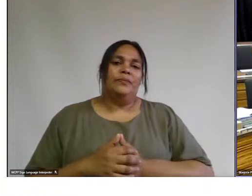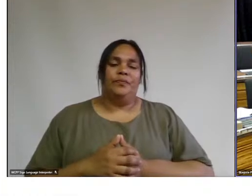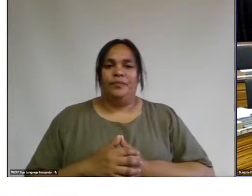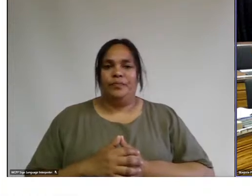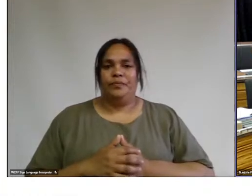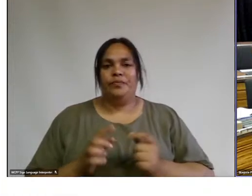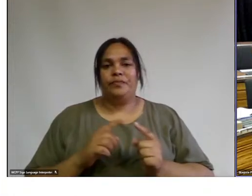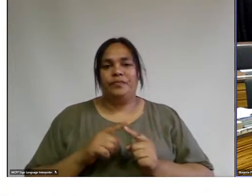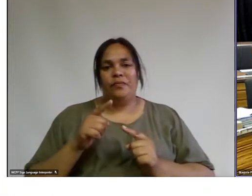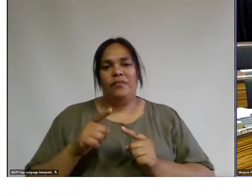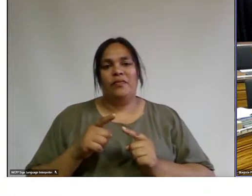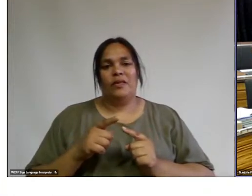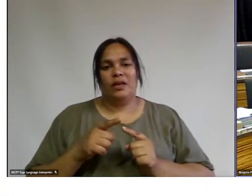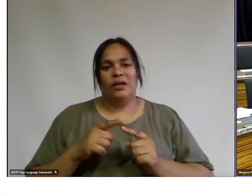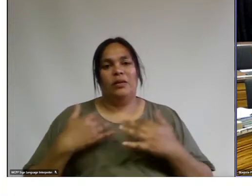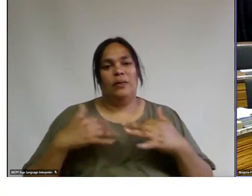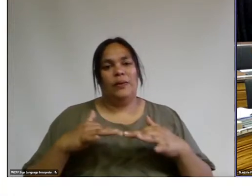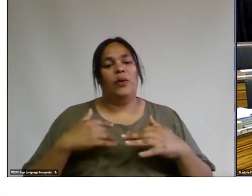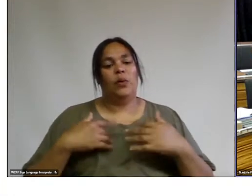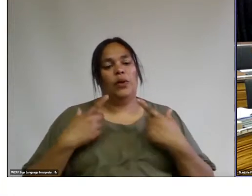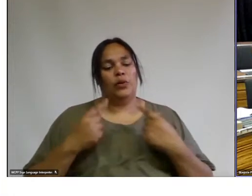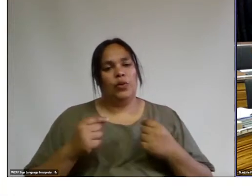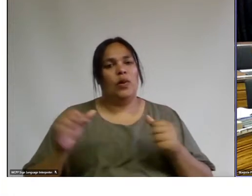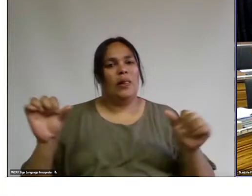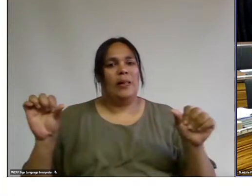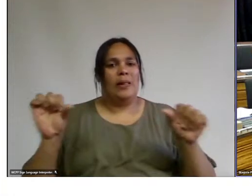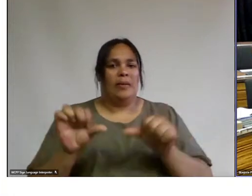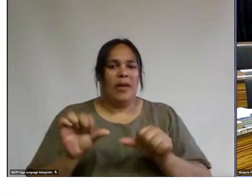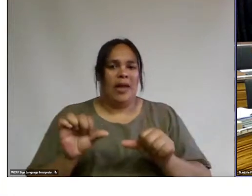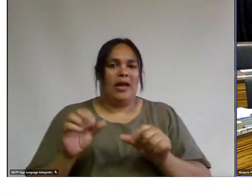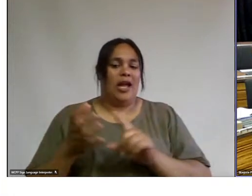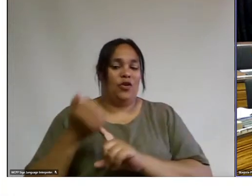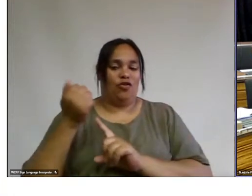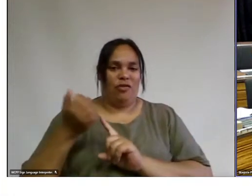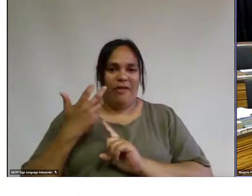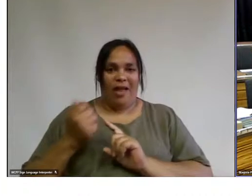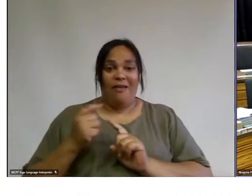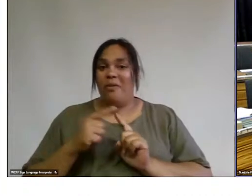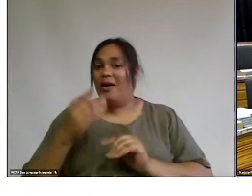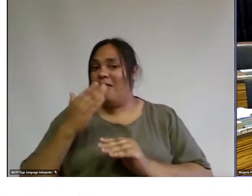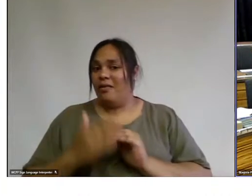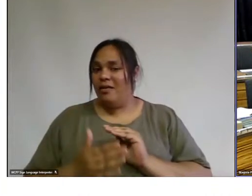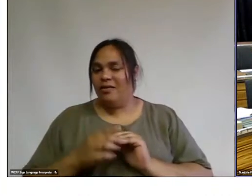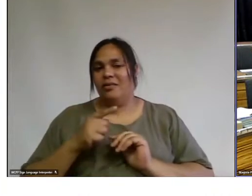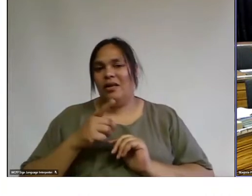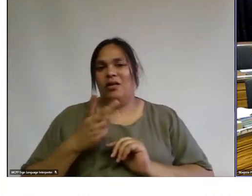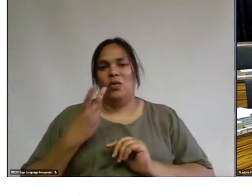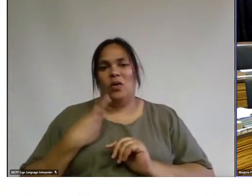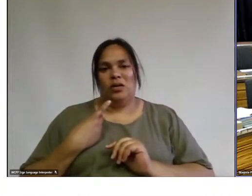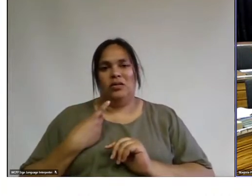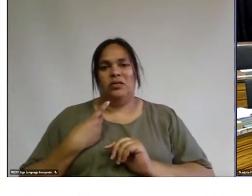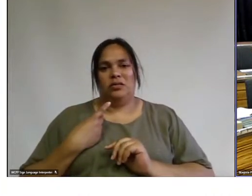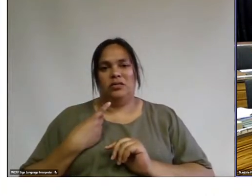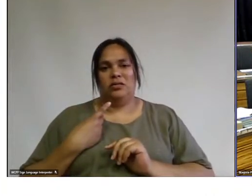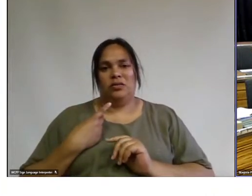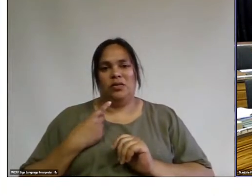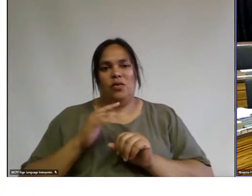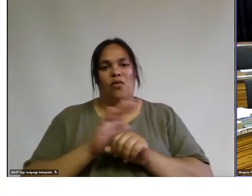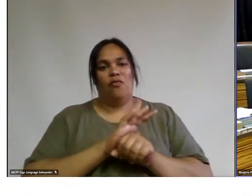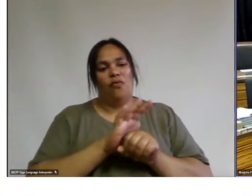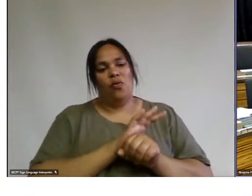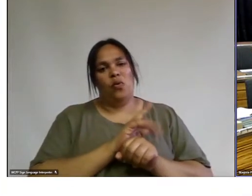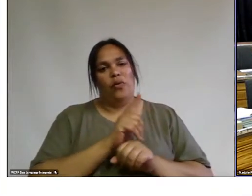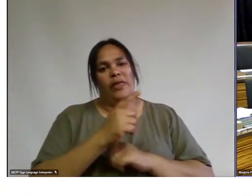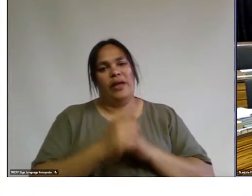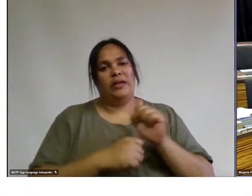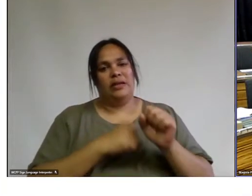actually miraculous that in the end we did actually get back. And that in the end, there was schooling for that year, for